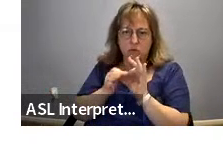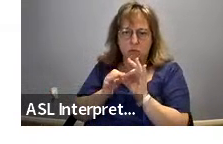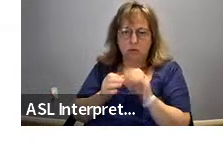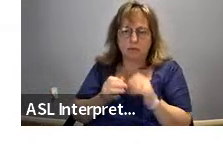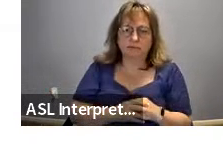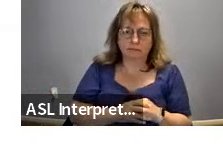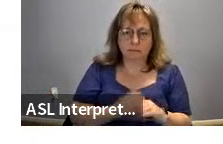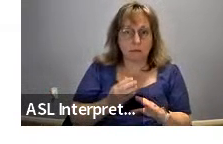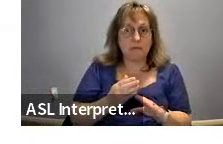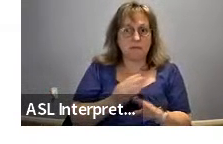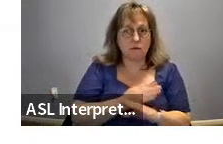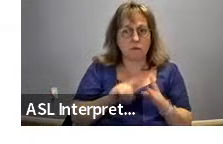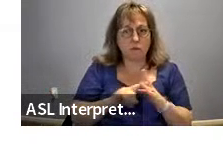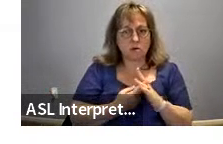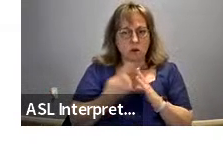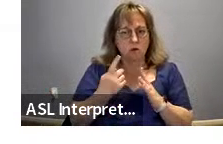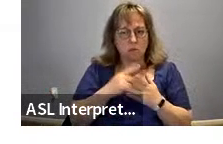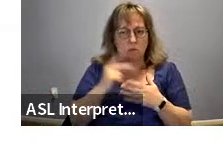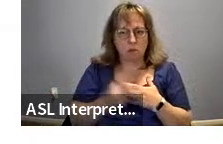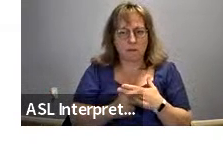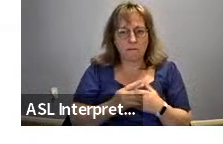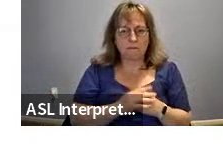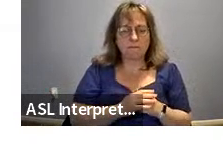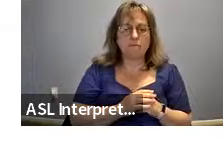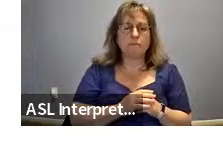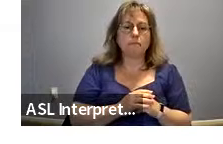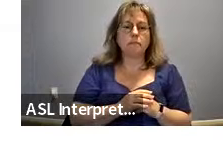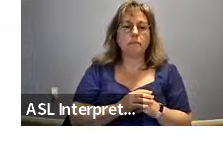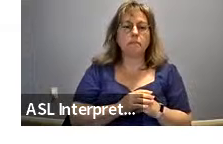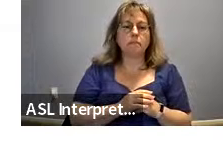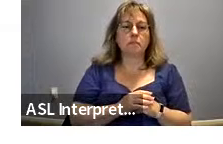feature before we start with our program. Next slide.